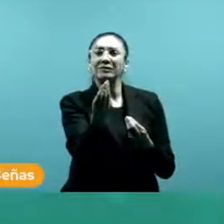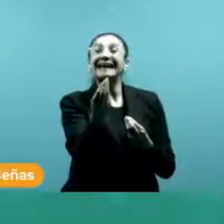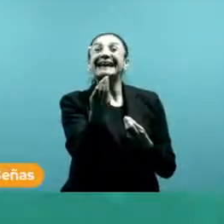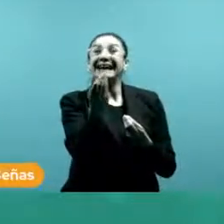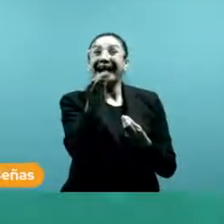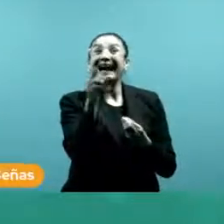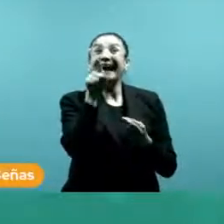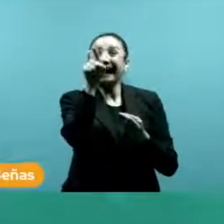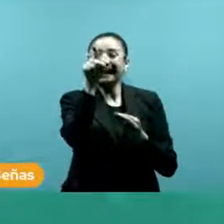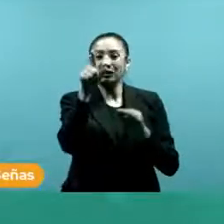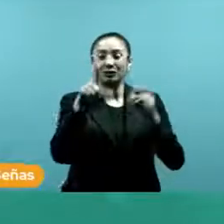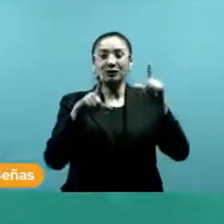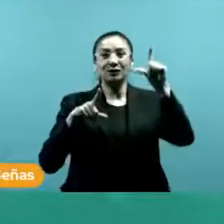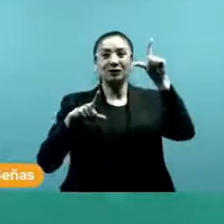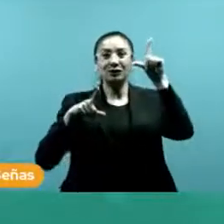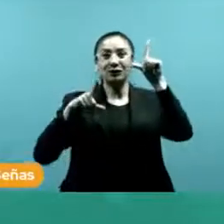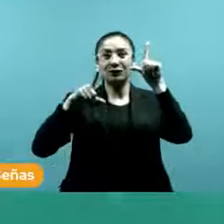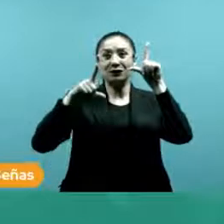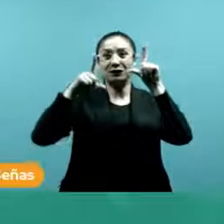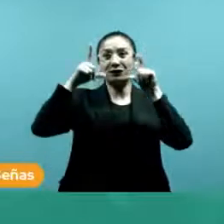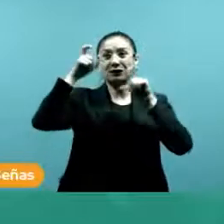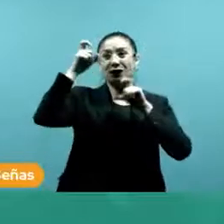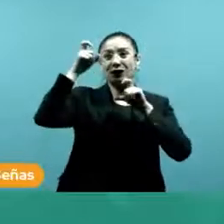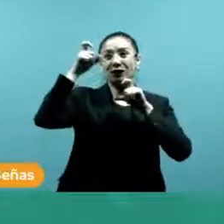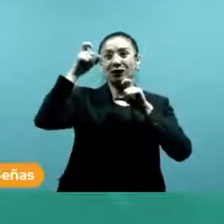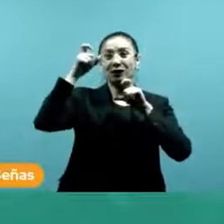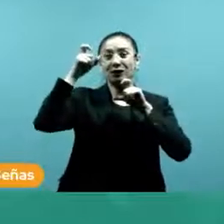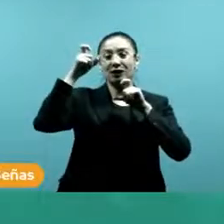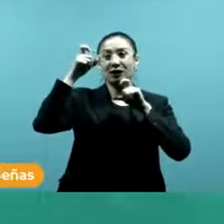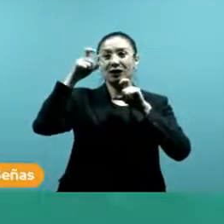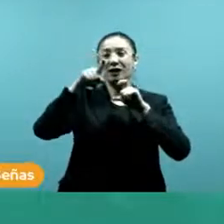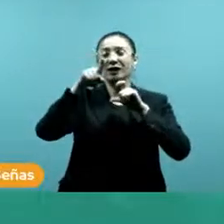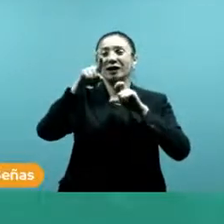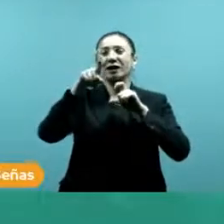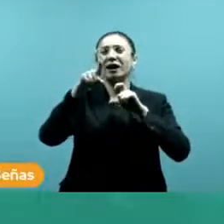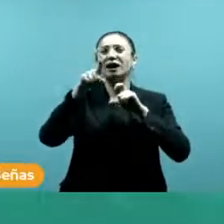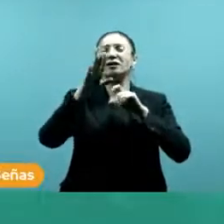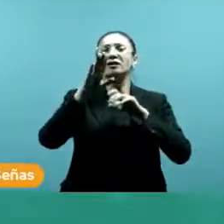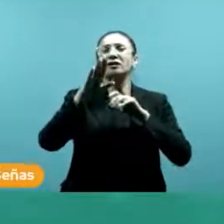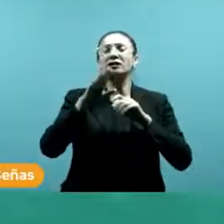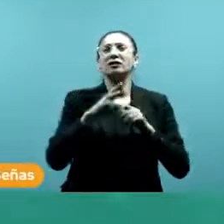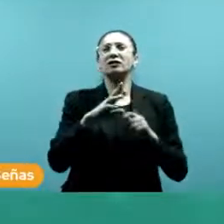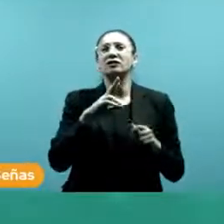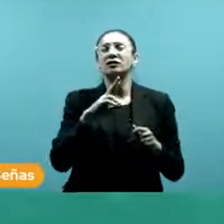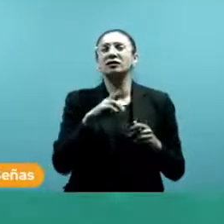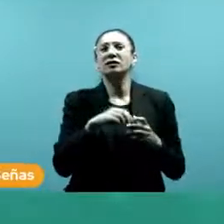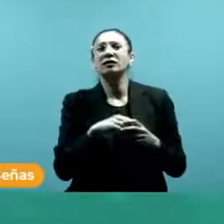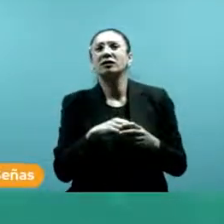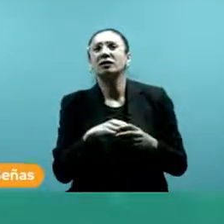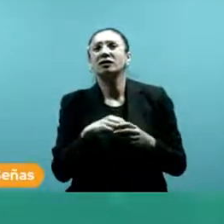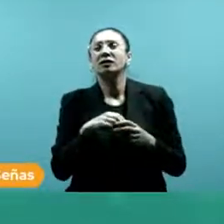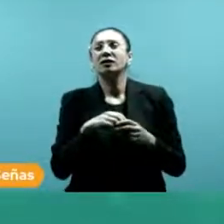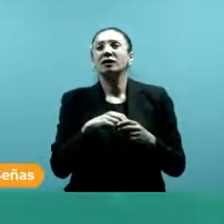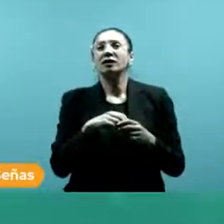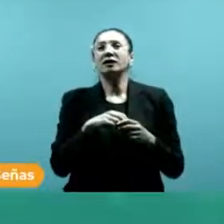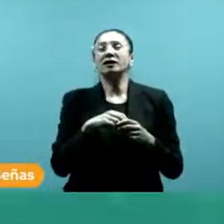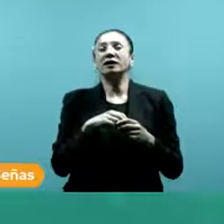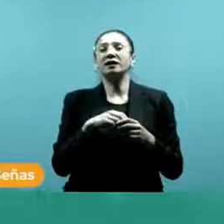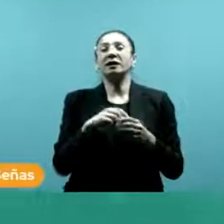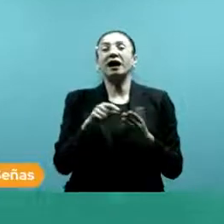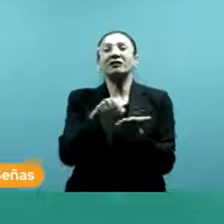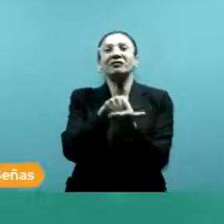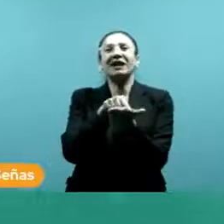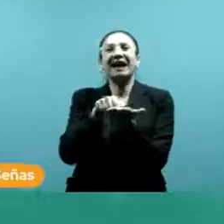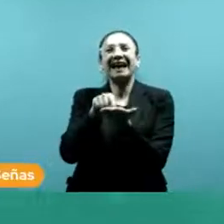una fotografía. So Sinti and Roma, the gypsies, was another group Roma, that was los gitanos, by, que fue otro grupo